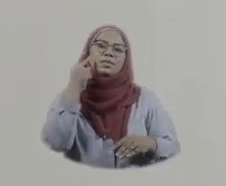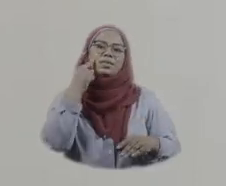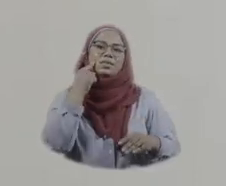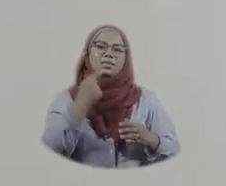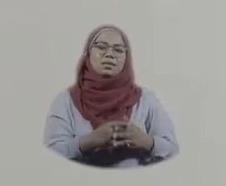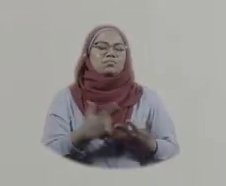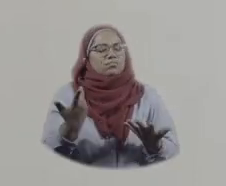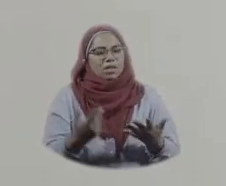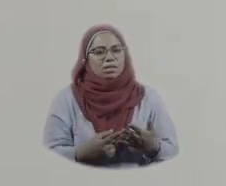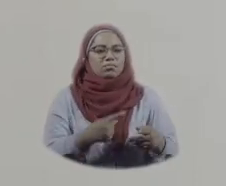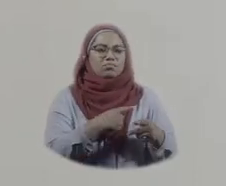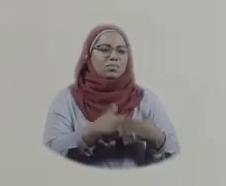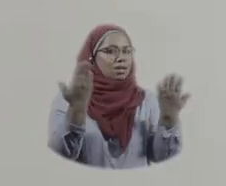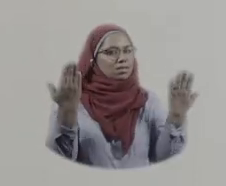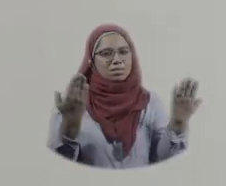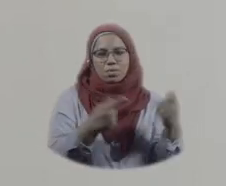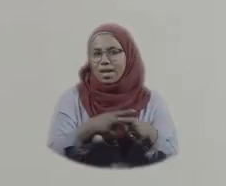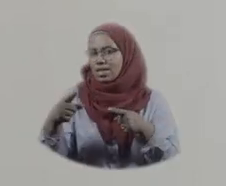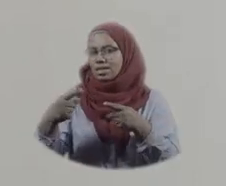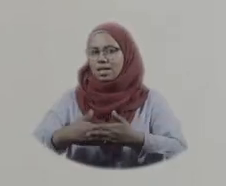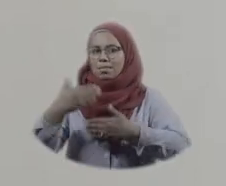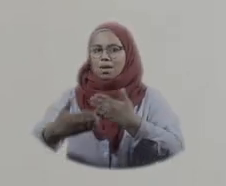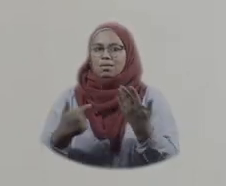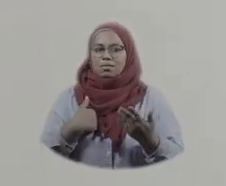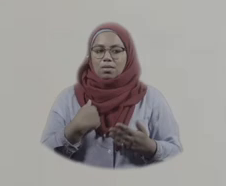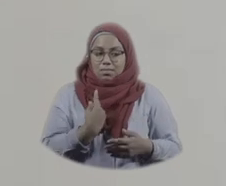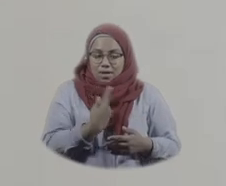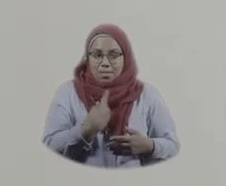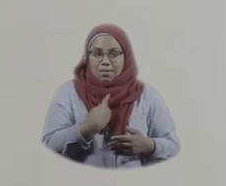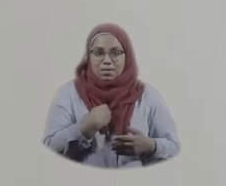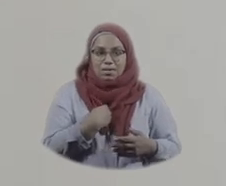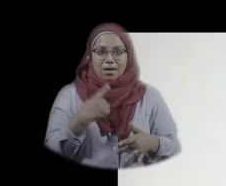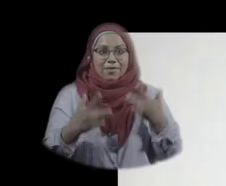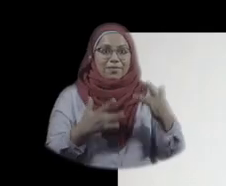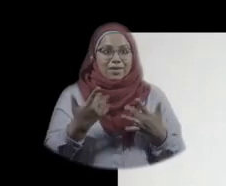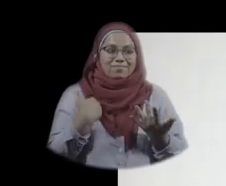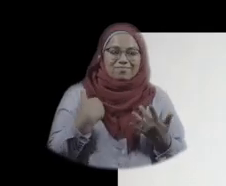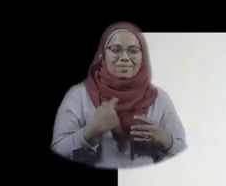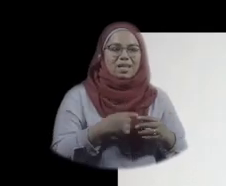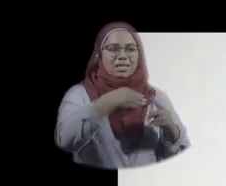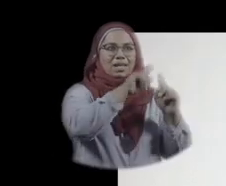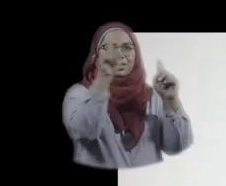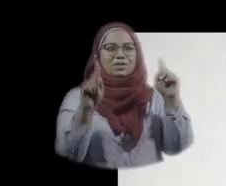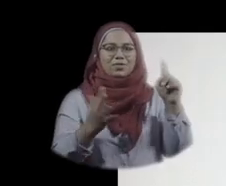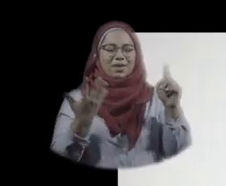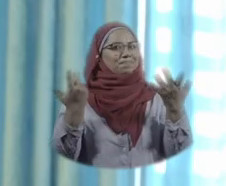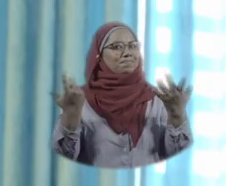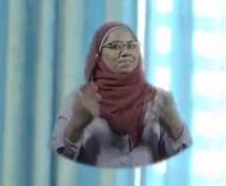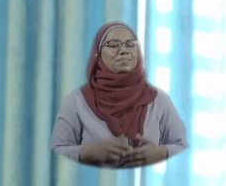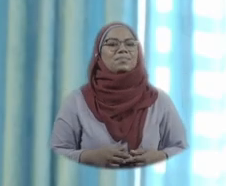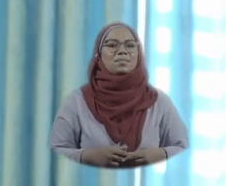it will be easier to plan out the days and the weeks and the months and everything. So that's me personally. I feel like I'm more of a 9-to-5